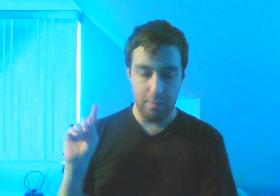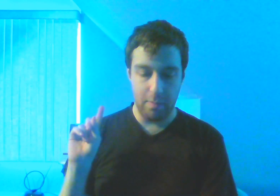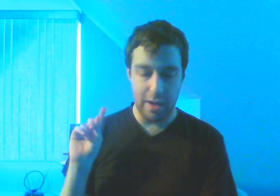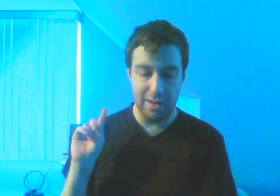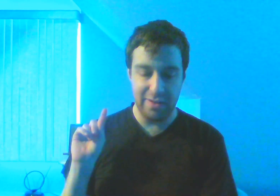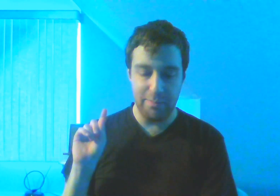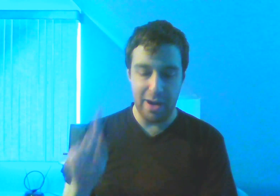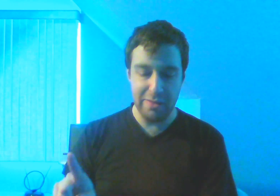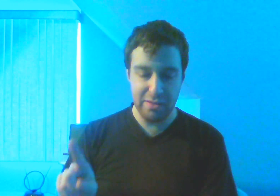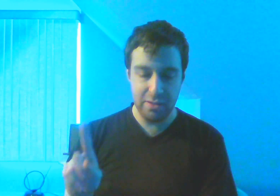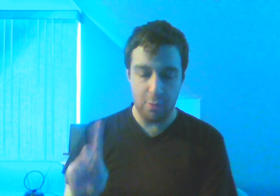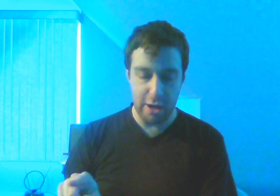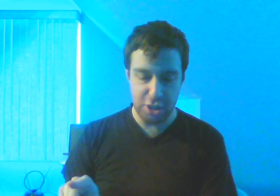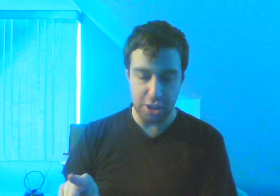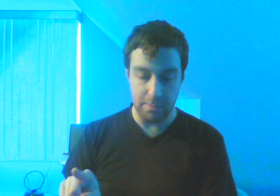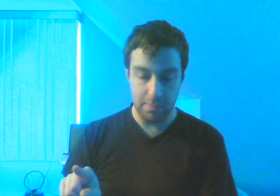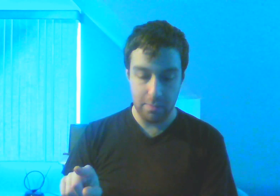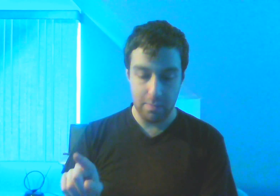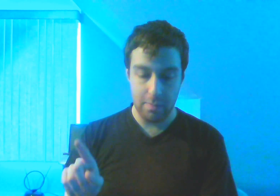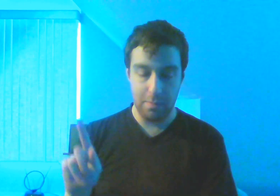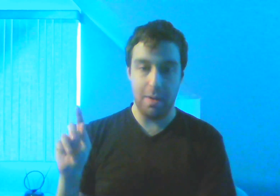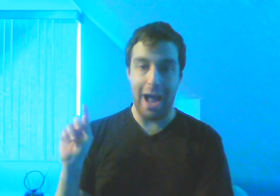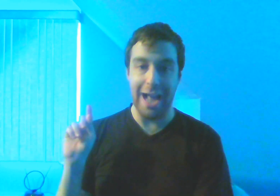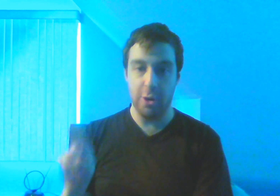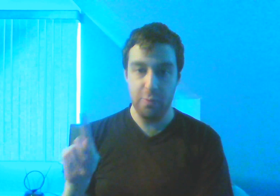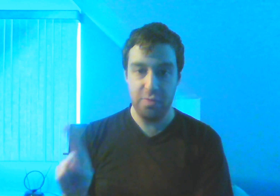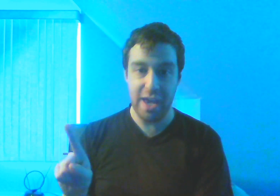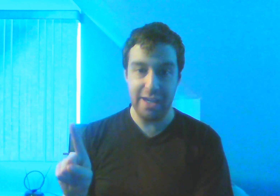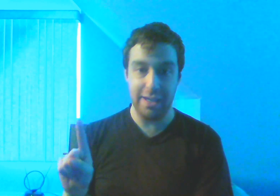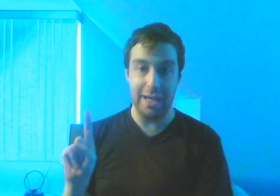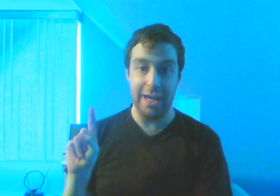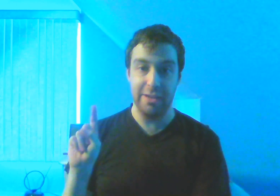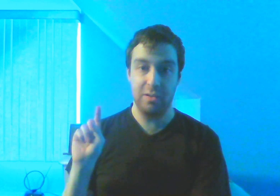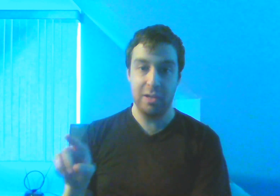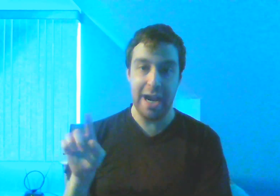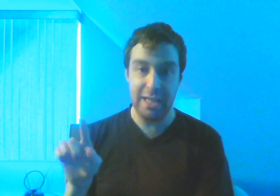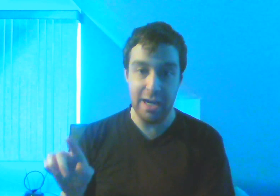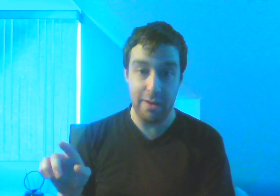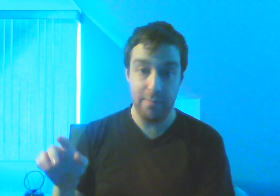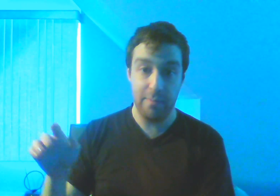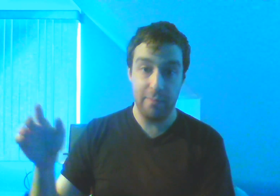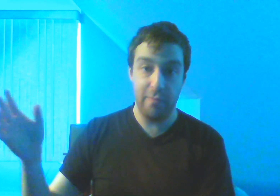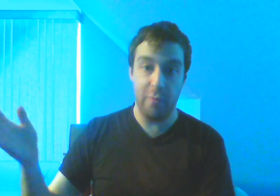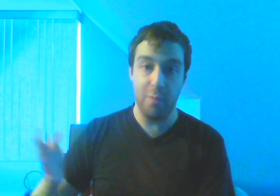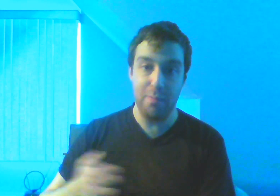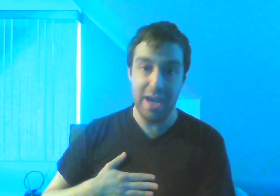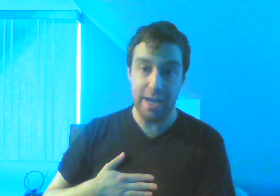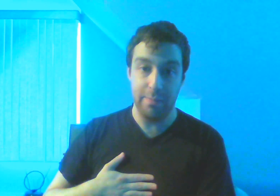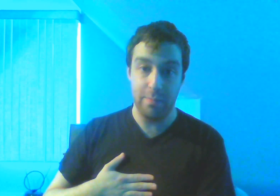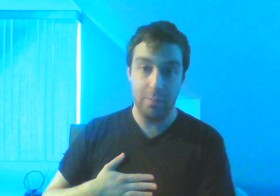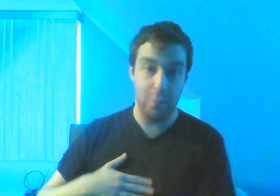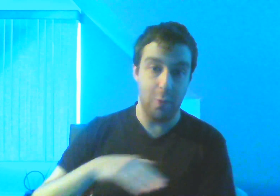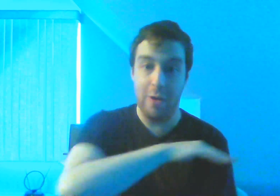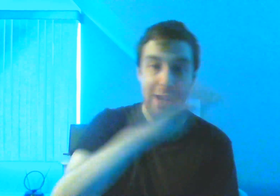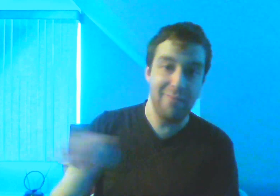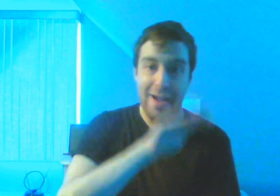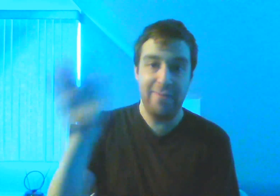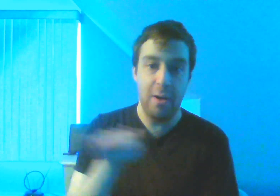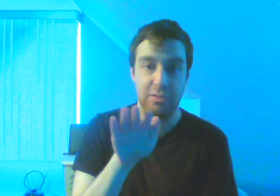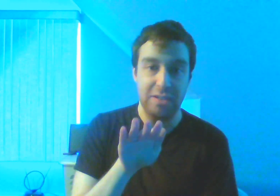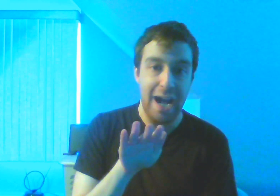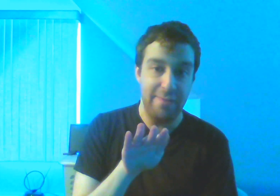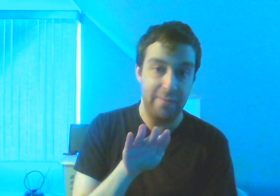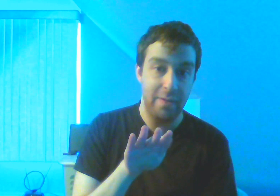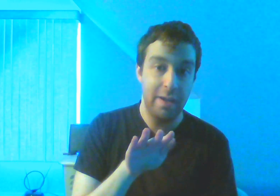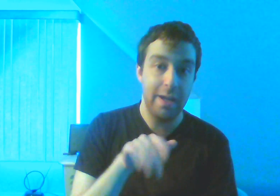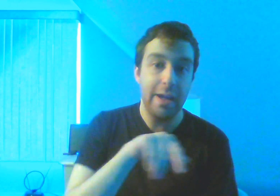out of an abundance of caution, I don't think it is a good idea for me or any of my